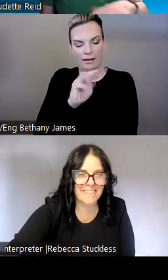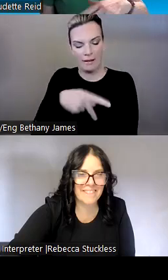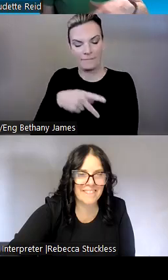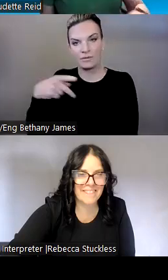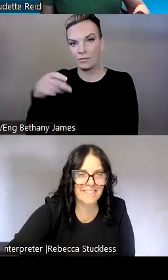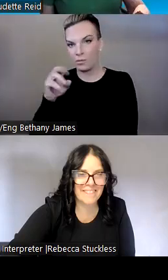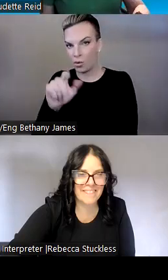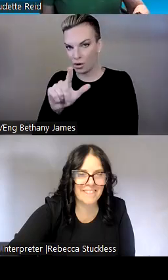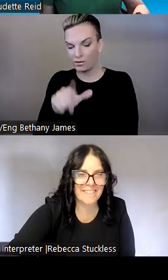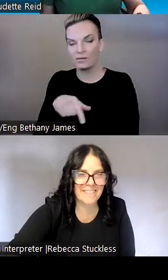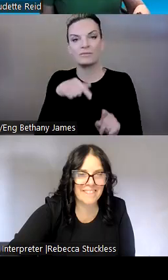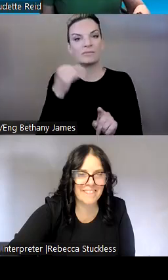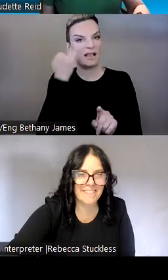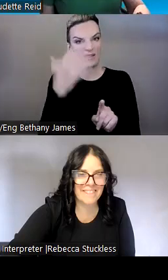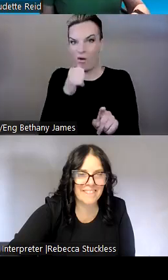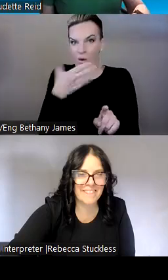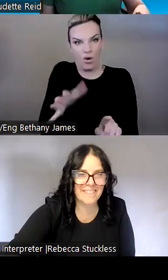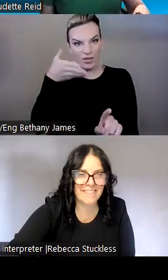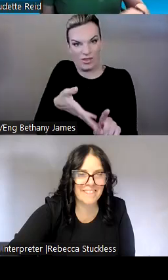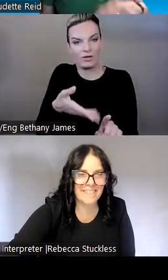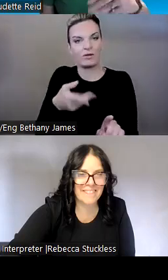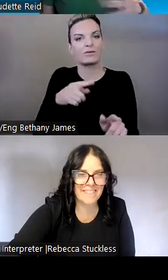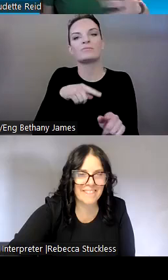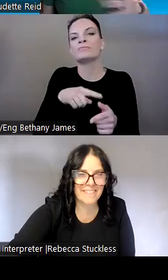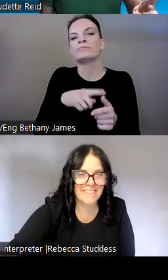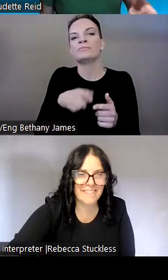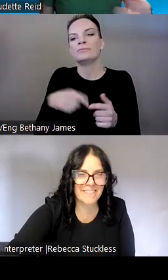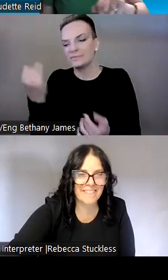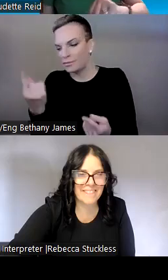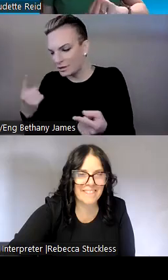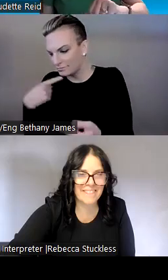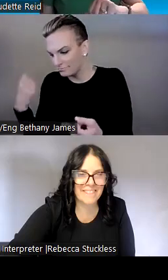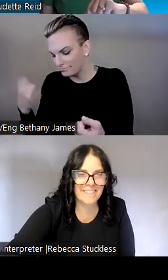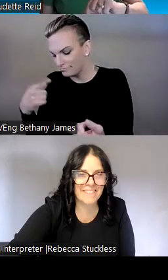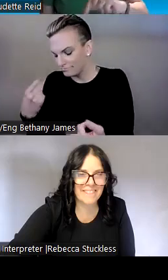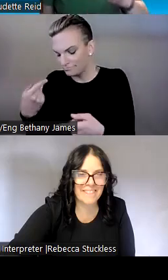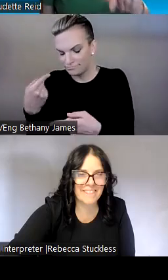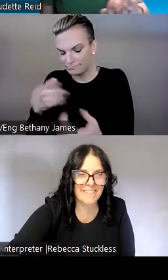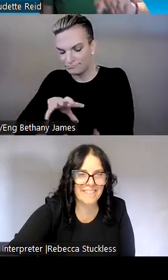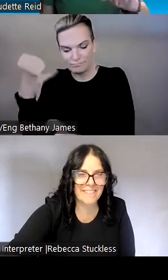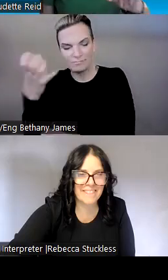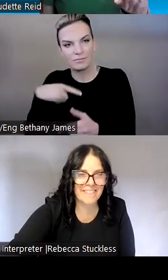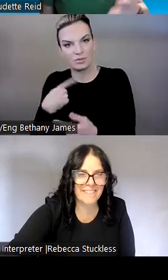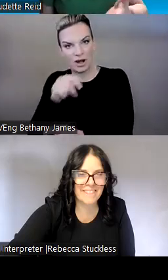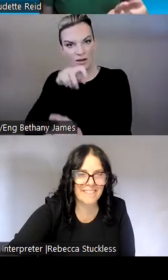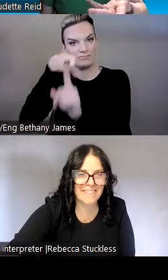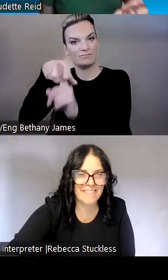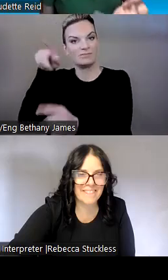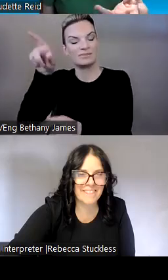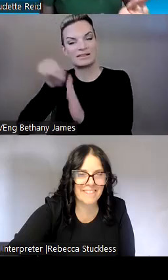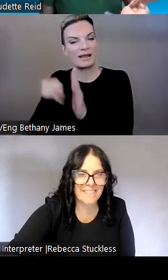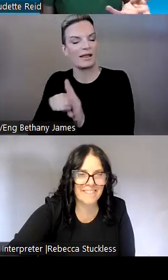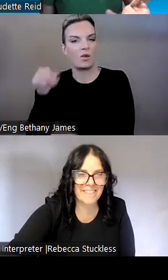it, and they probably will just remove it and possibly remove other data. So that's where